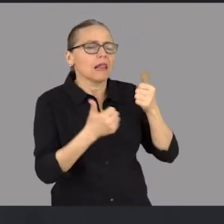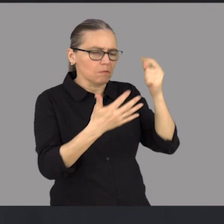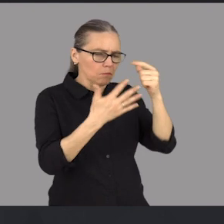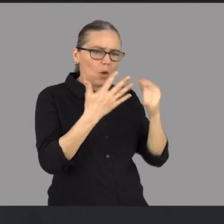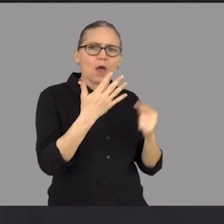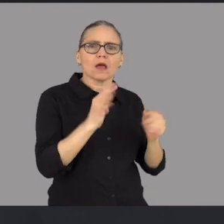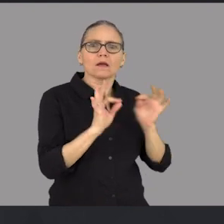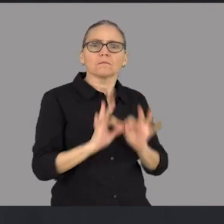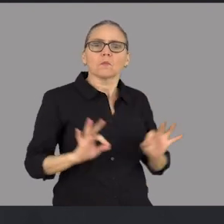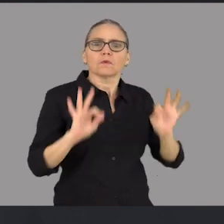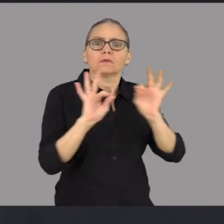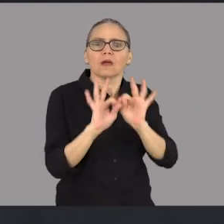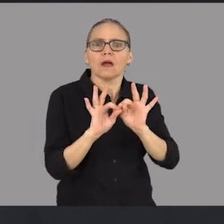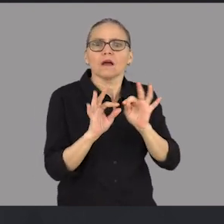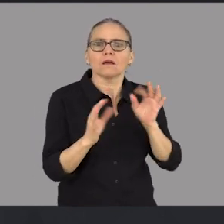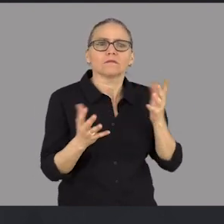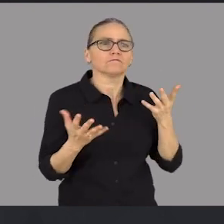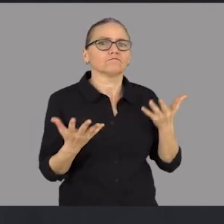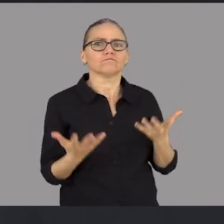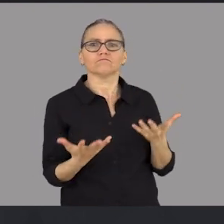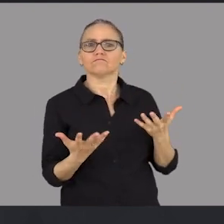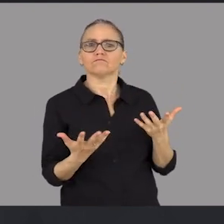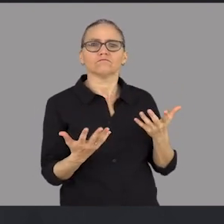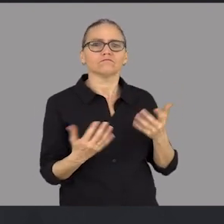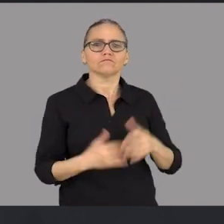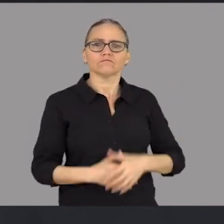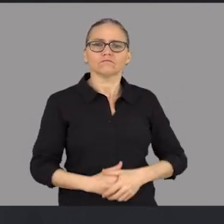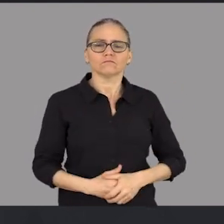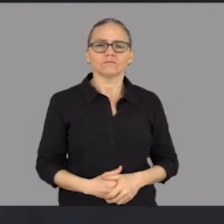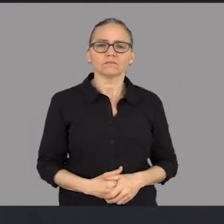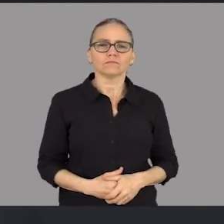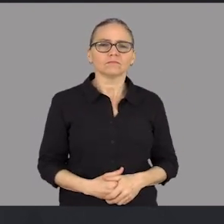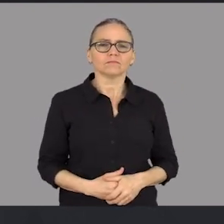info@supportedemployment.ca email. Thanks so much.